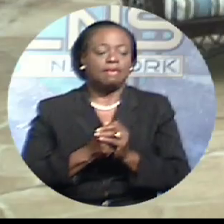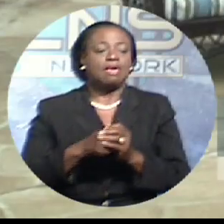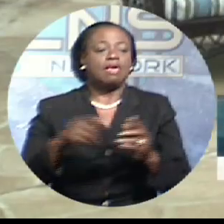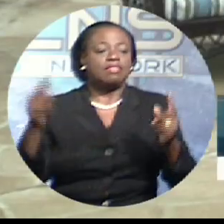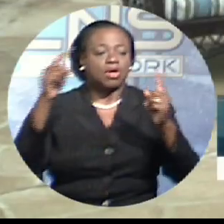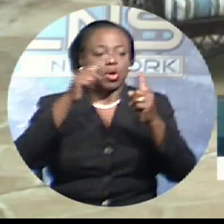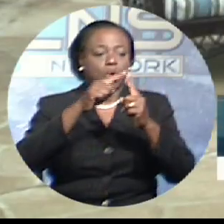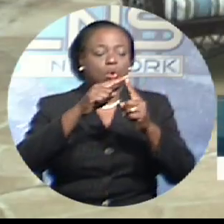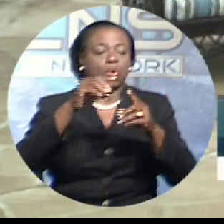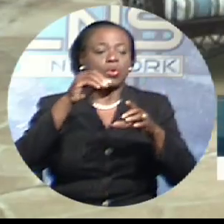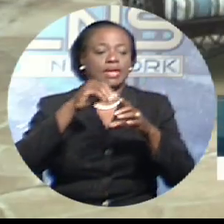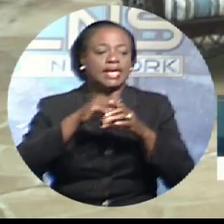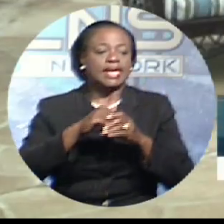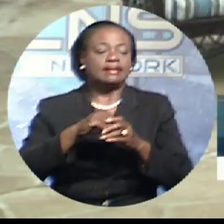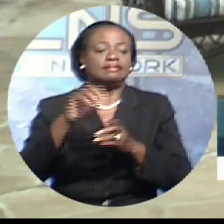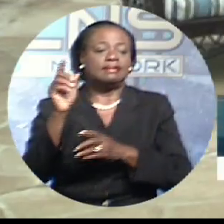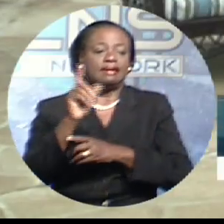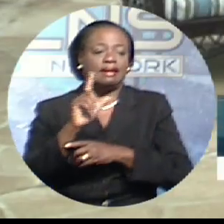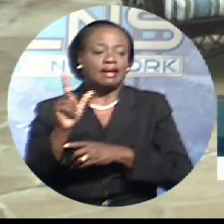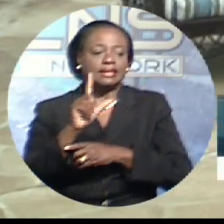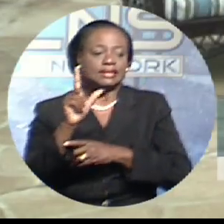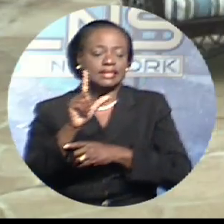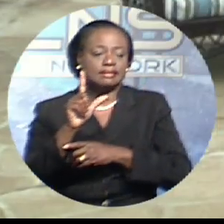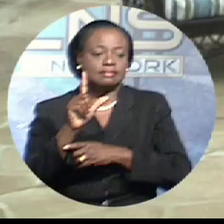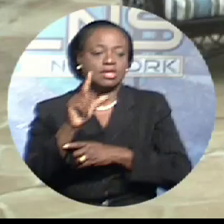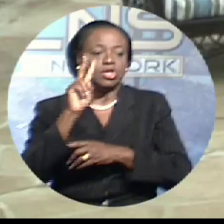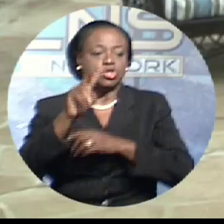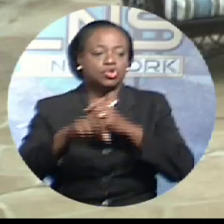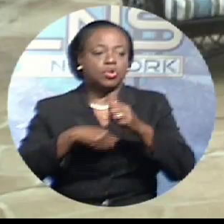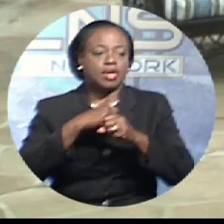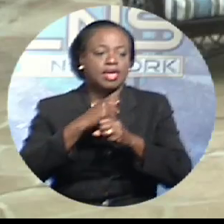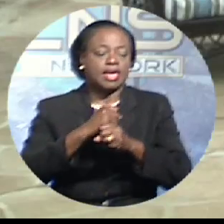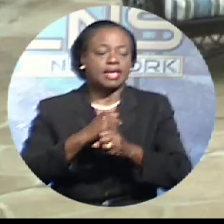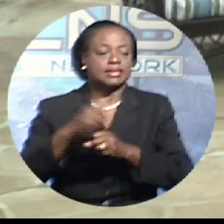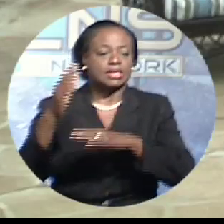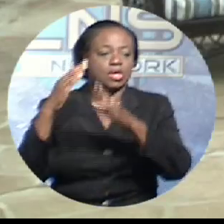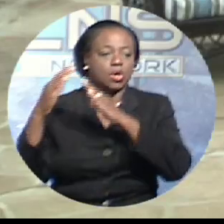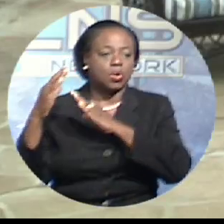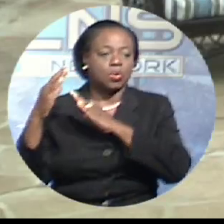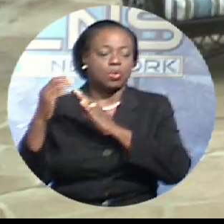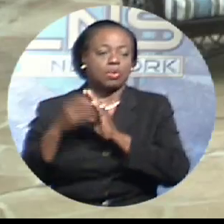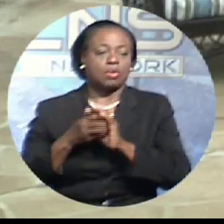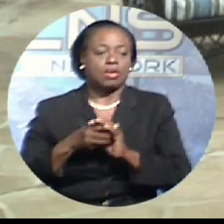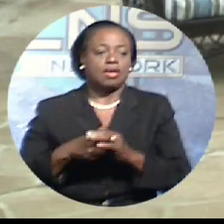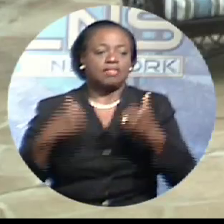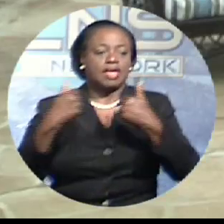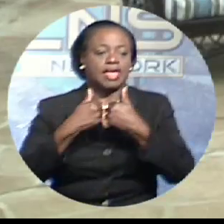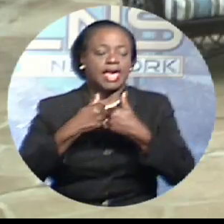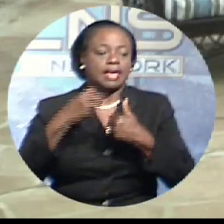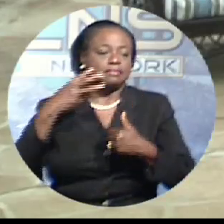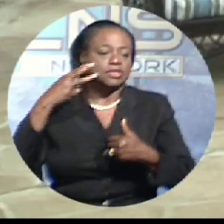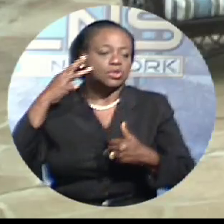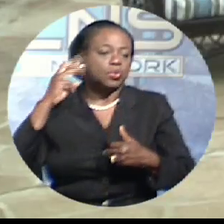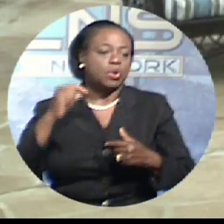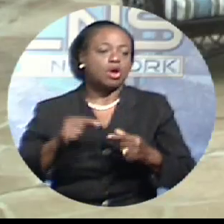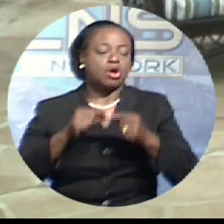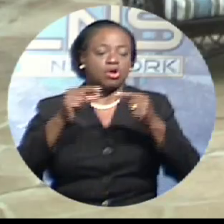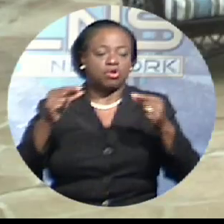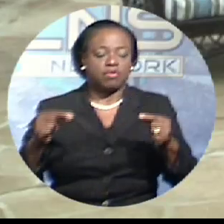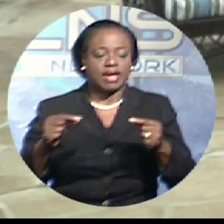London 2 years ago. I think the London Games were great. They did an amazing job, the British over there,